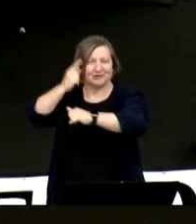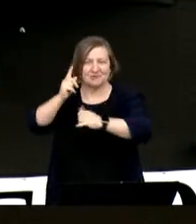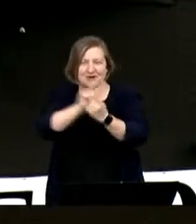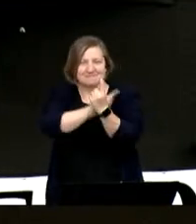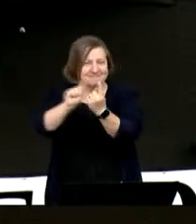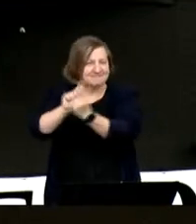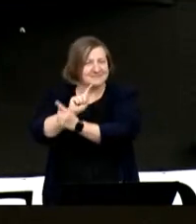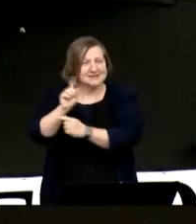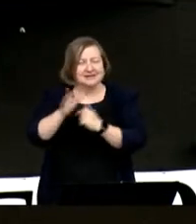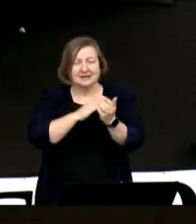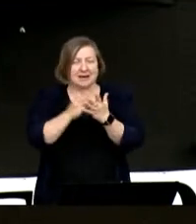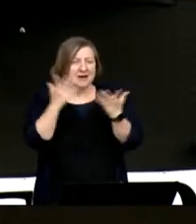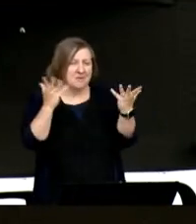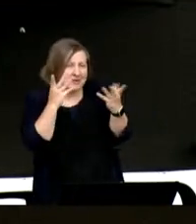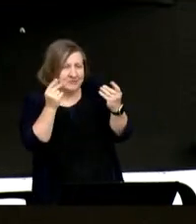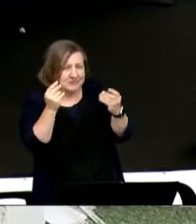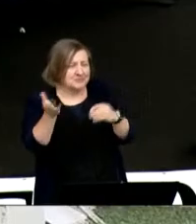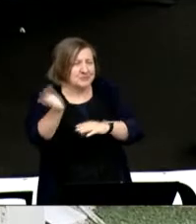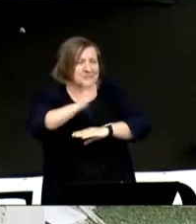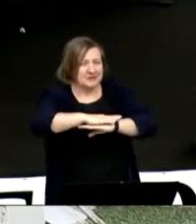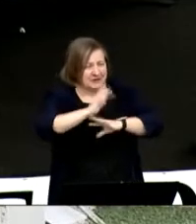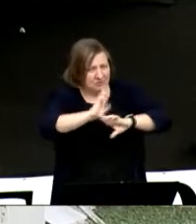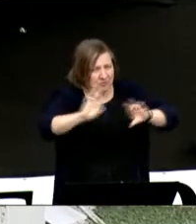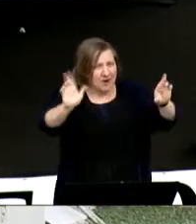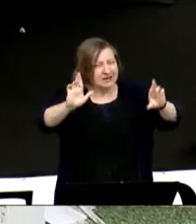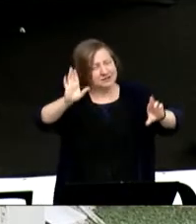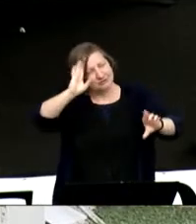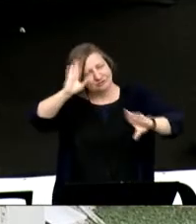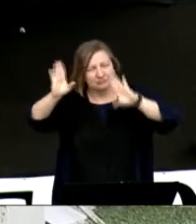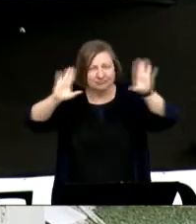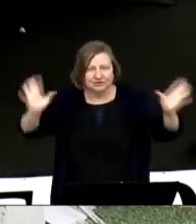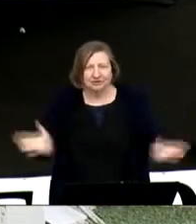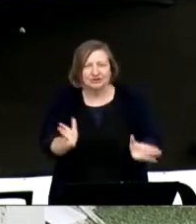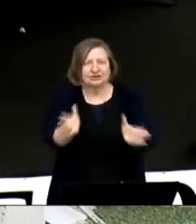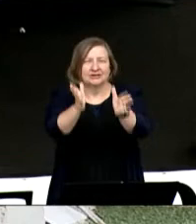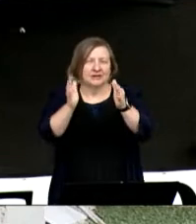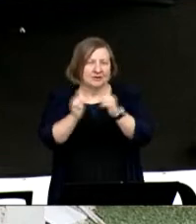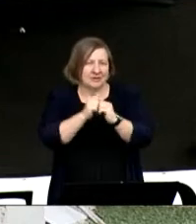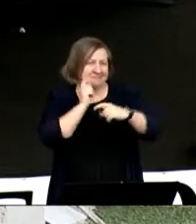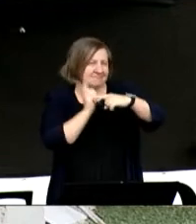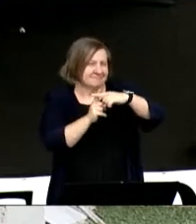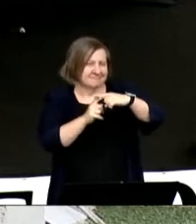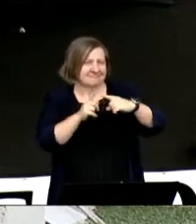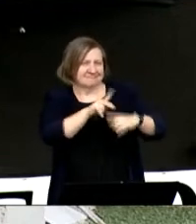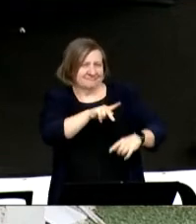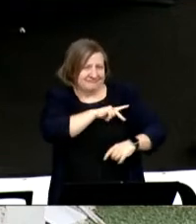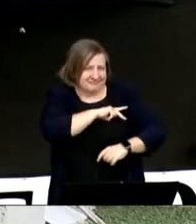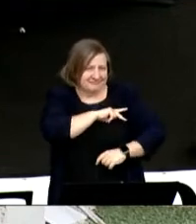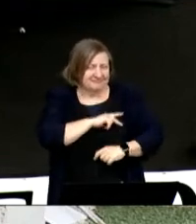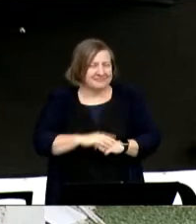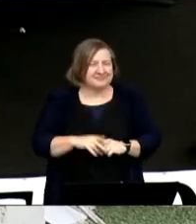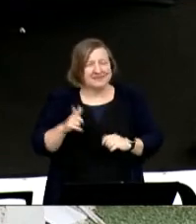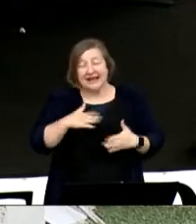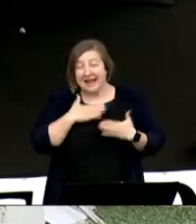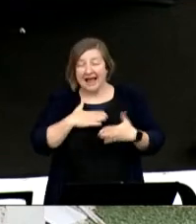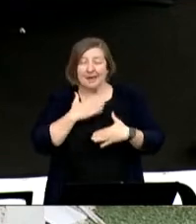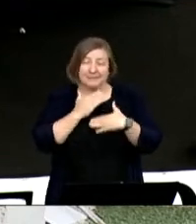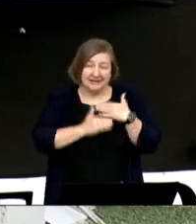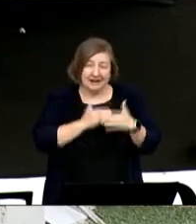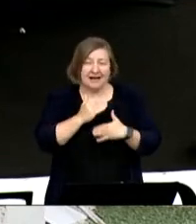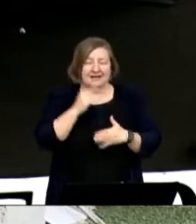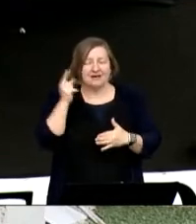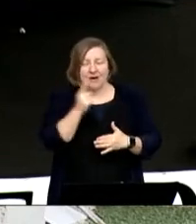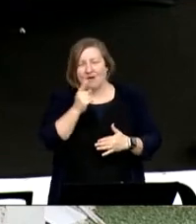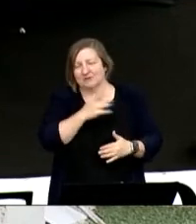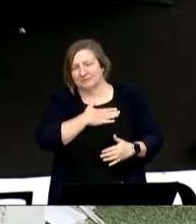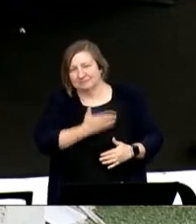No matter what the day holds, he's always ready to cheer people up with his upbeat personality. He's happy, kind, and